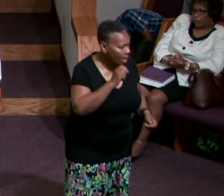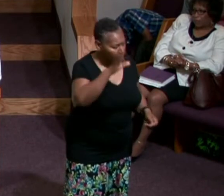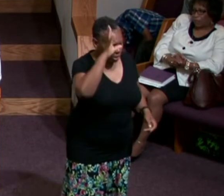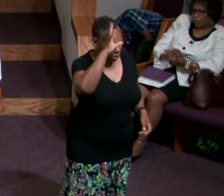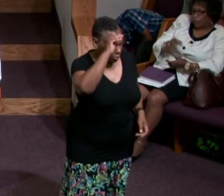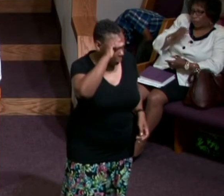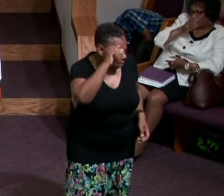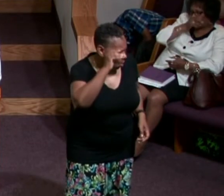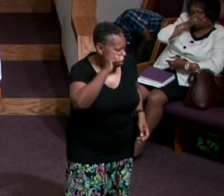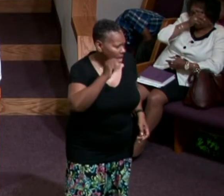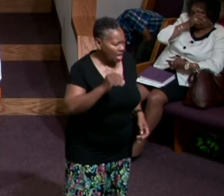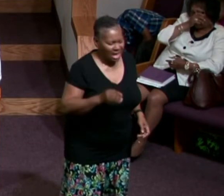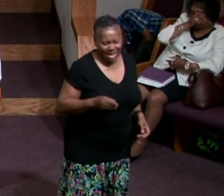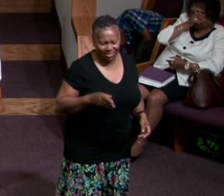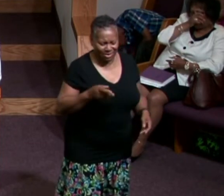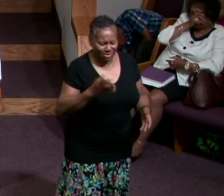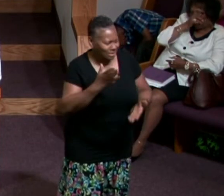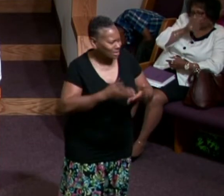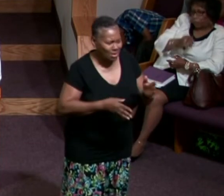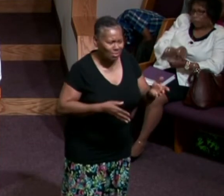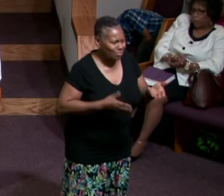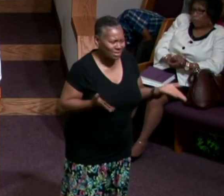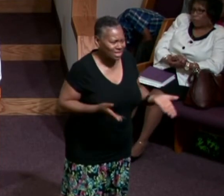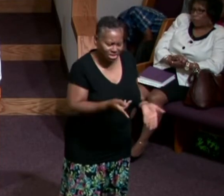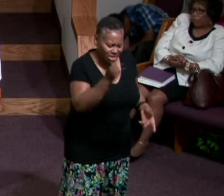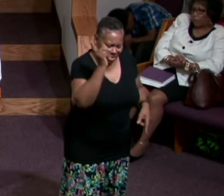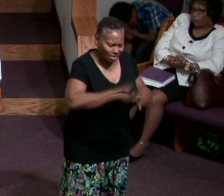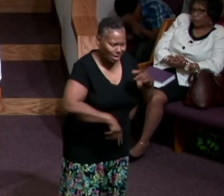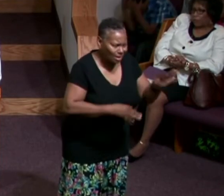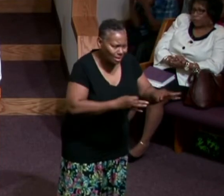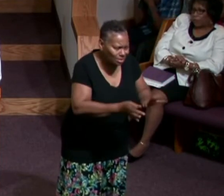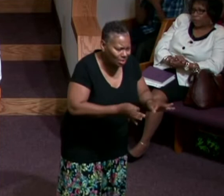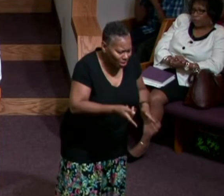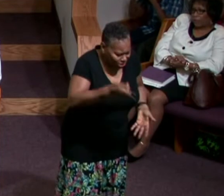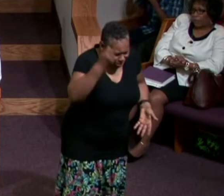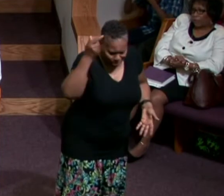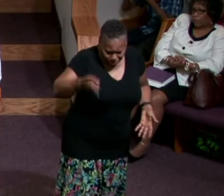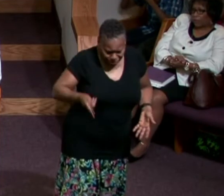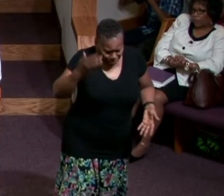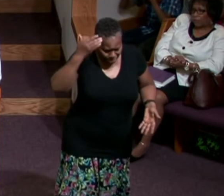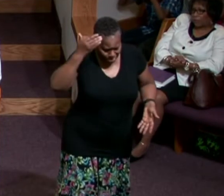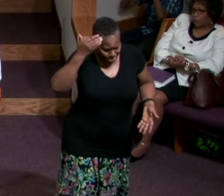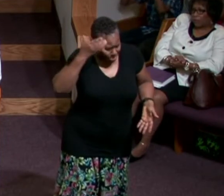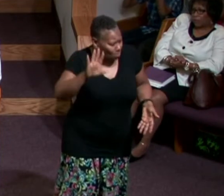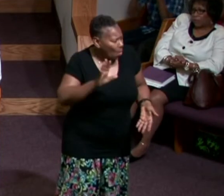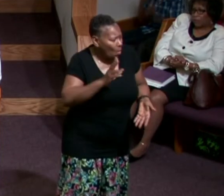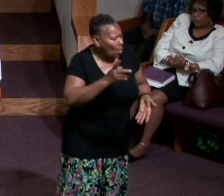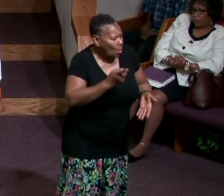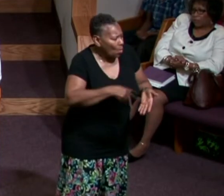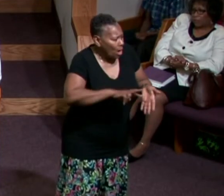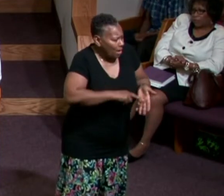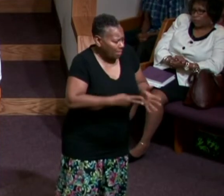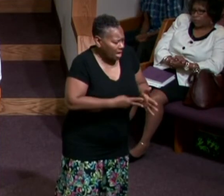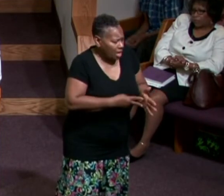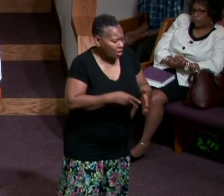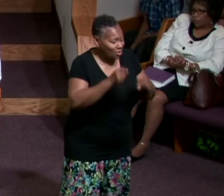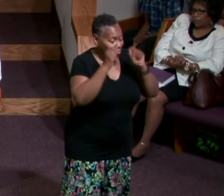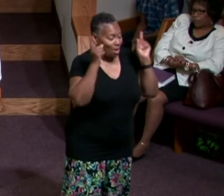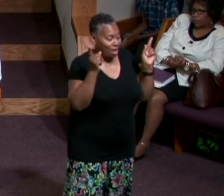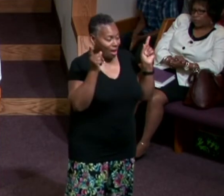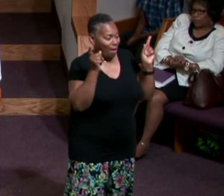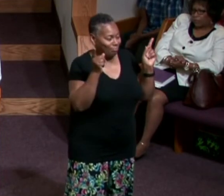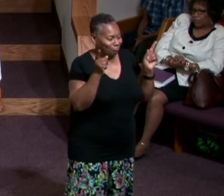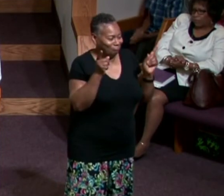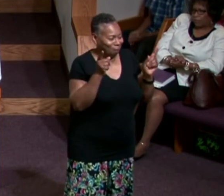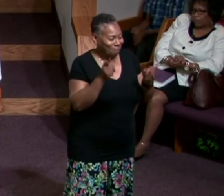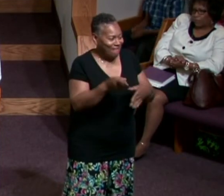some things that she can't explain to him, because she don't know what it means to wake up at attention.